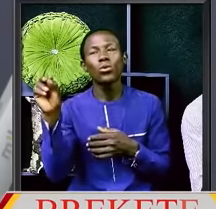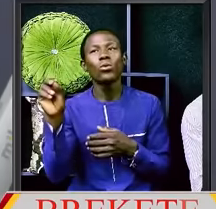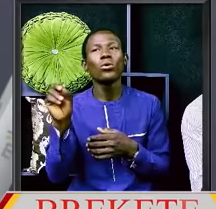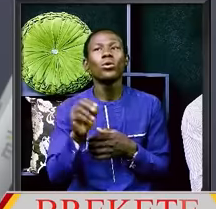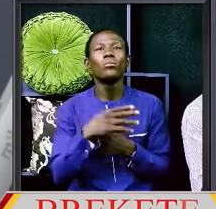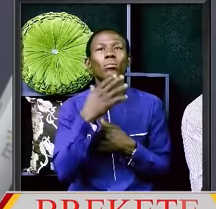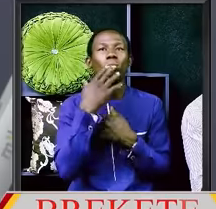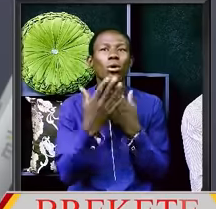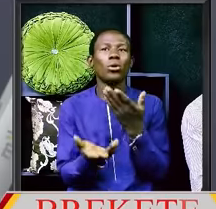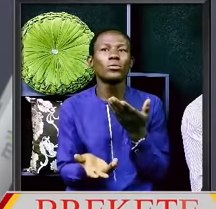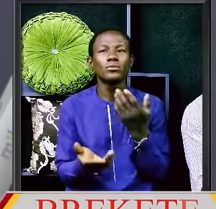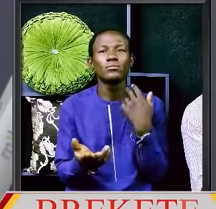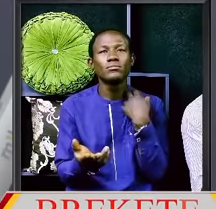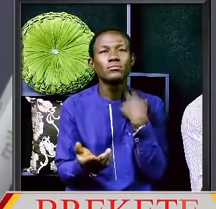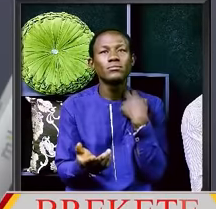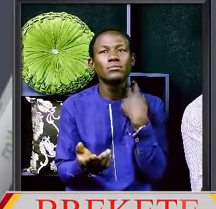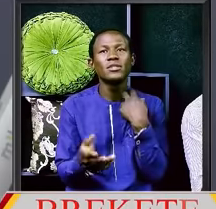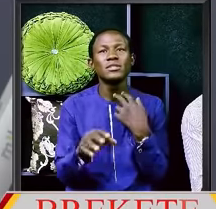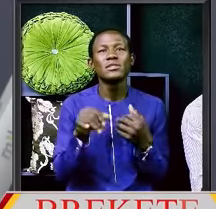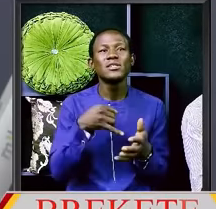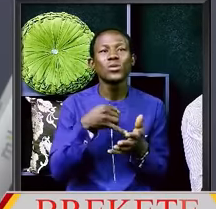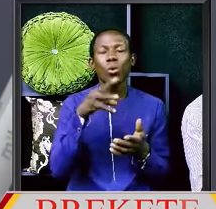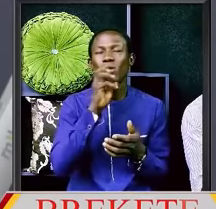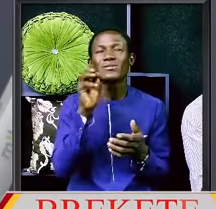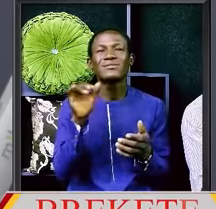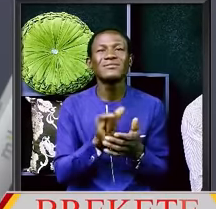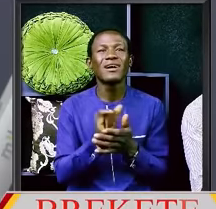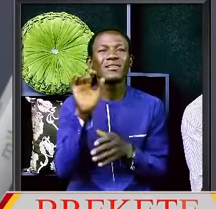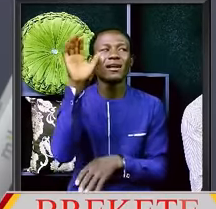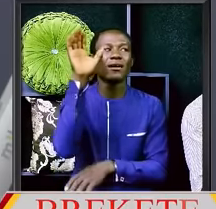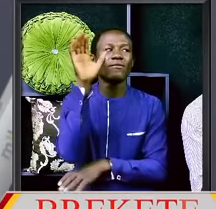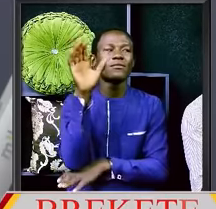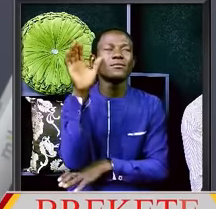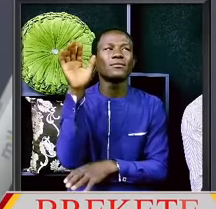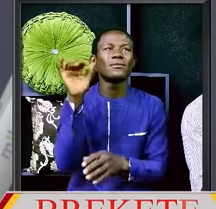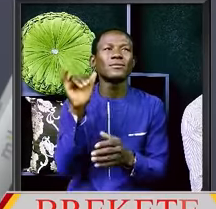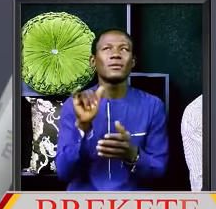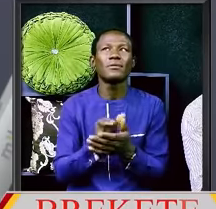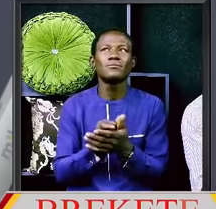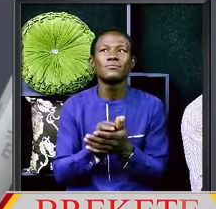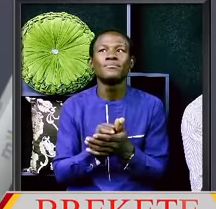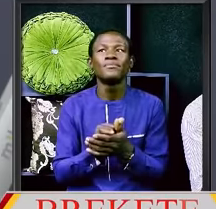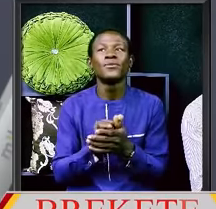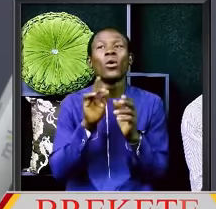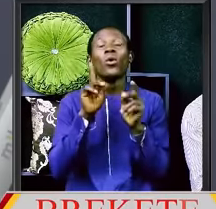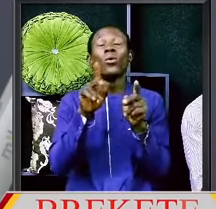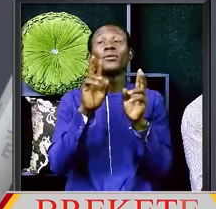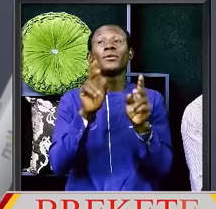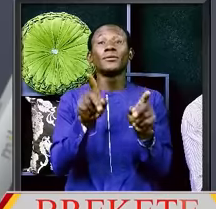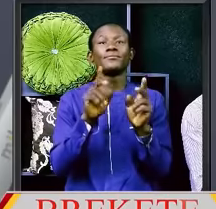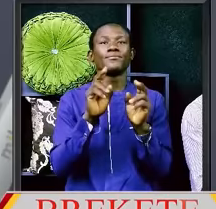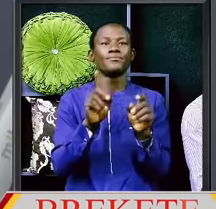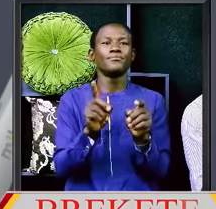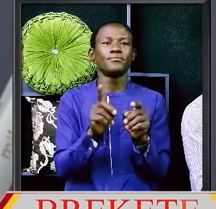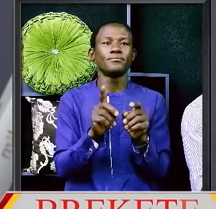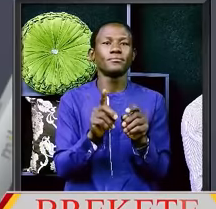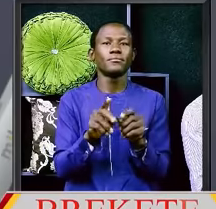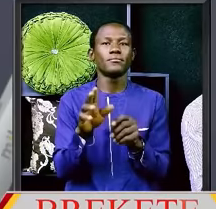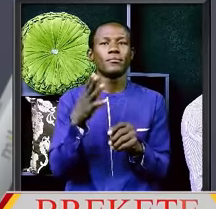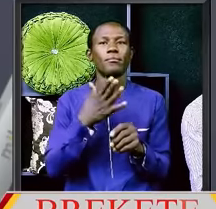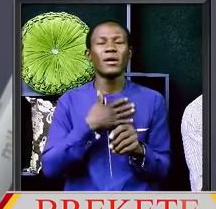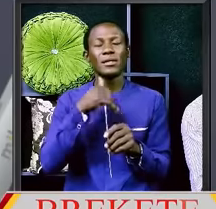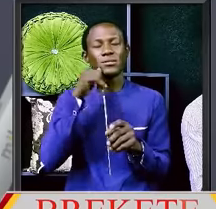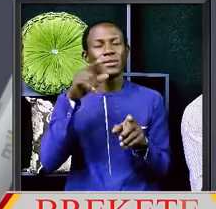YouTube, sir. Okay. So from that afternoon, and then the night time the Baba got there, he said he saw blood. Okay. People are saying that they stabbed him,